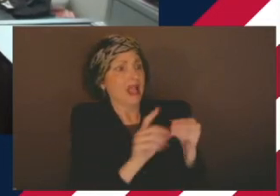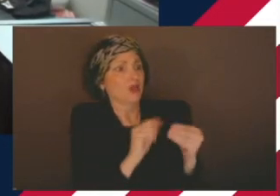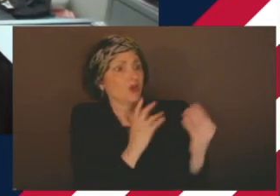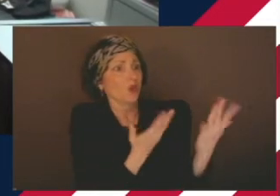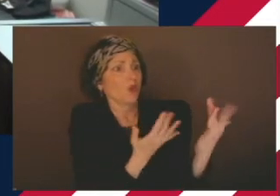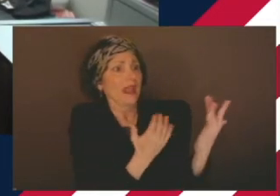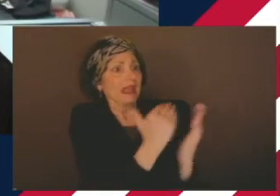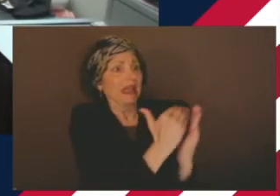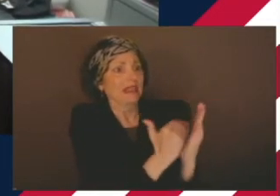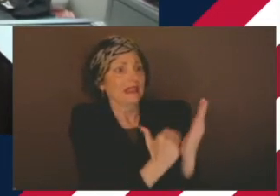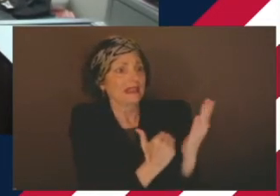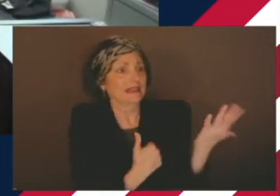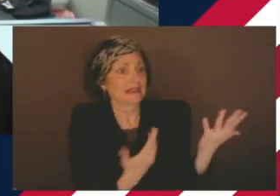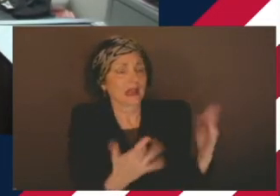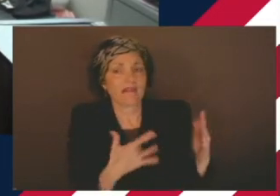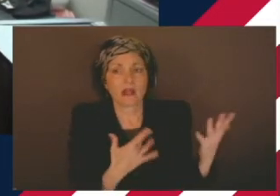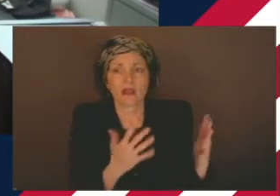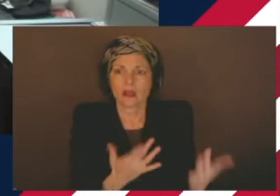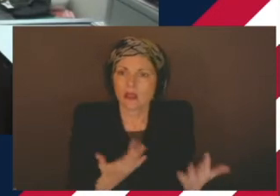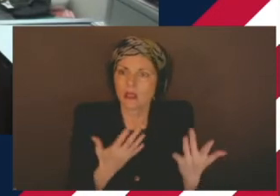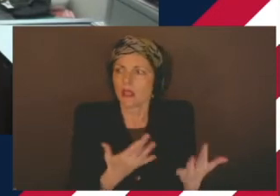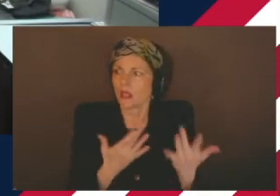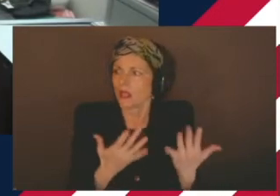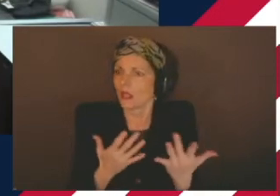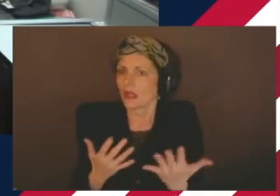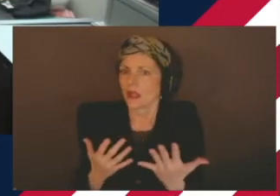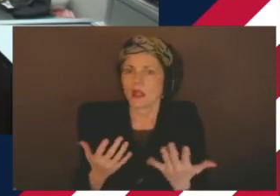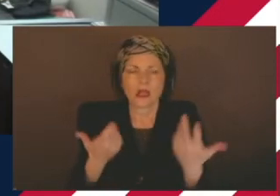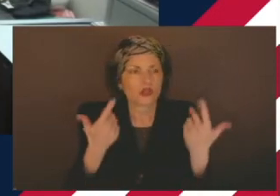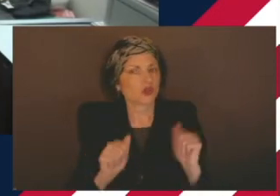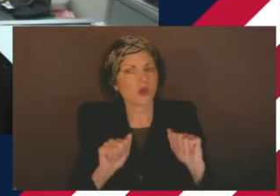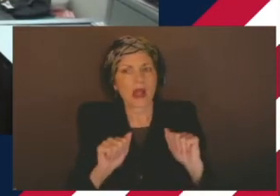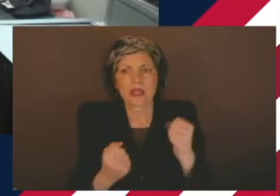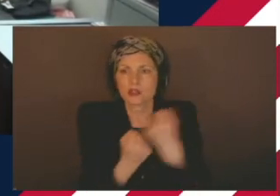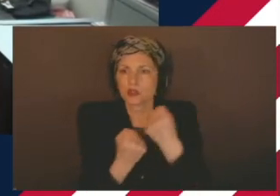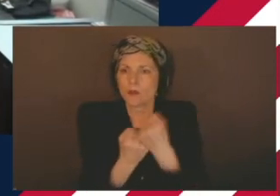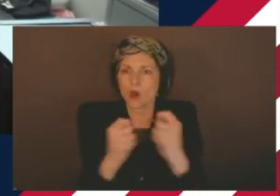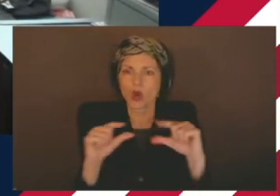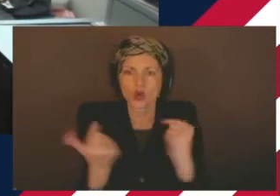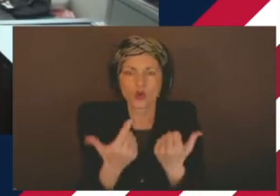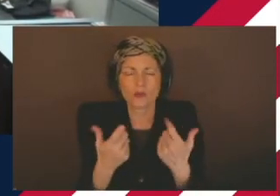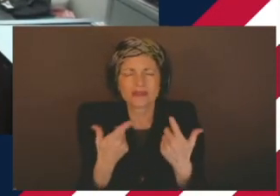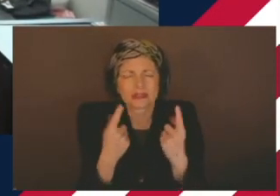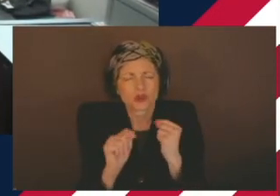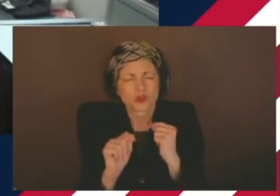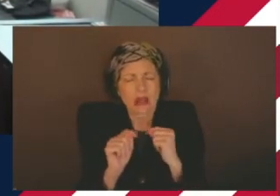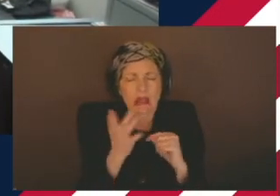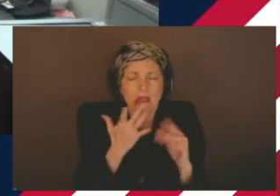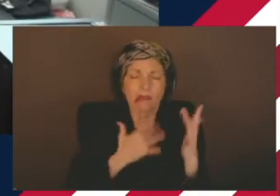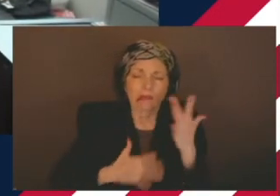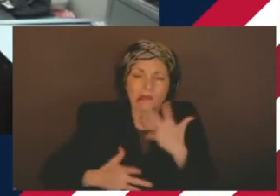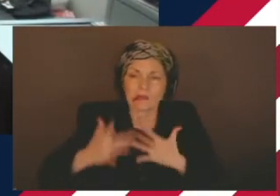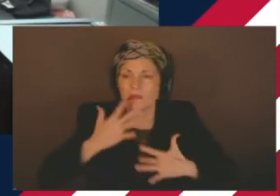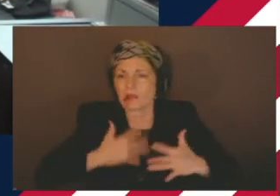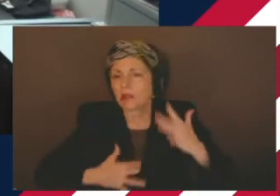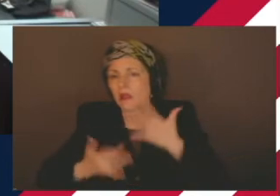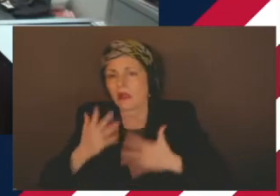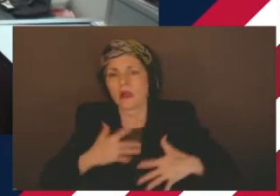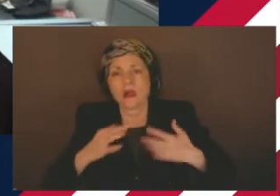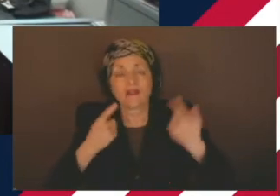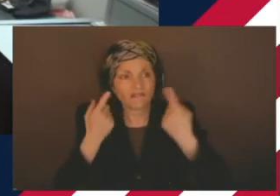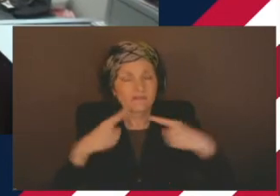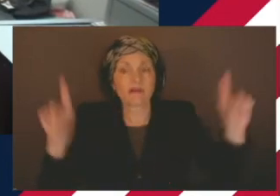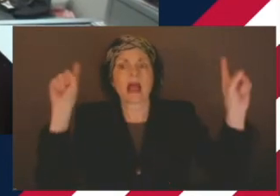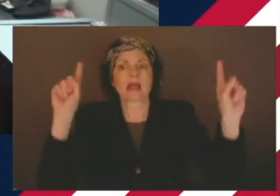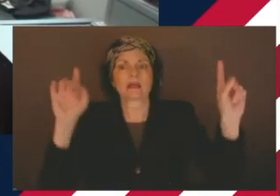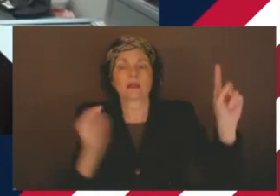years, went to recovery support groups, and just tried to hang on. Finally, I was given a chance by a facility that